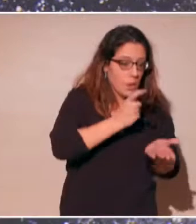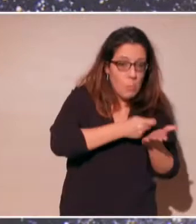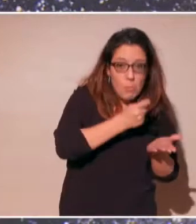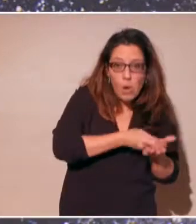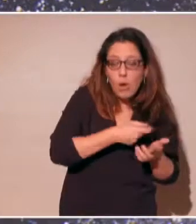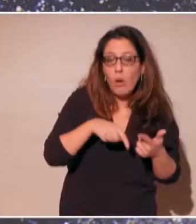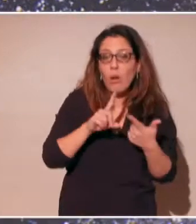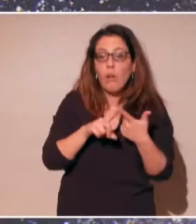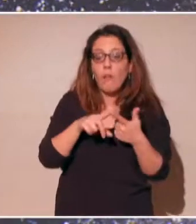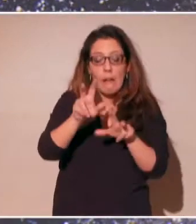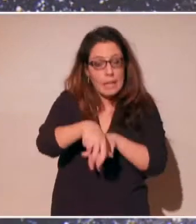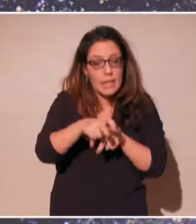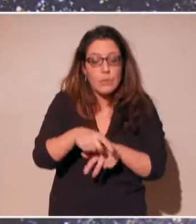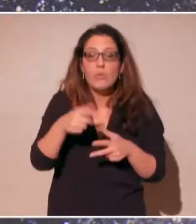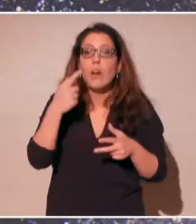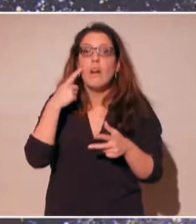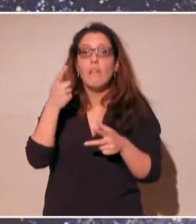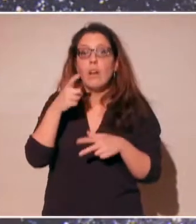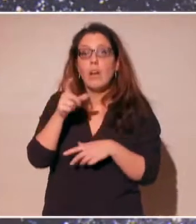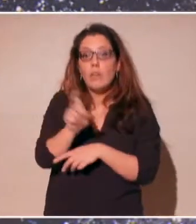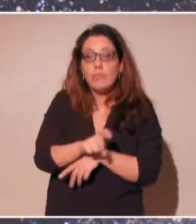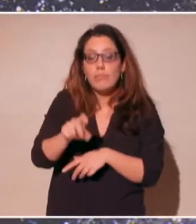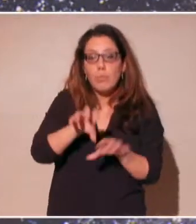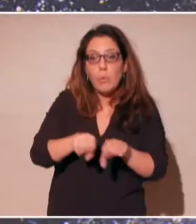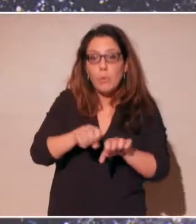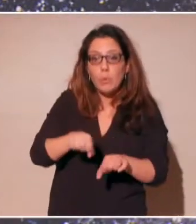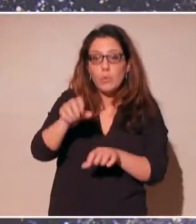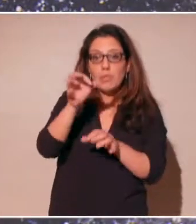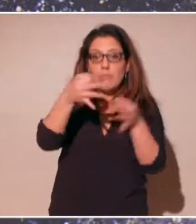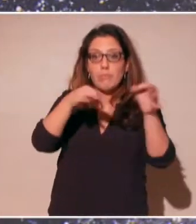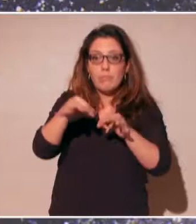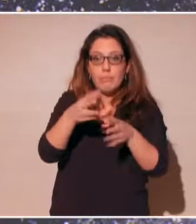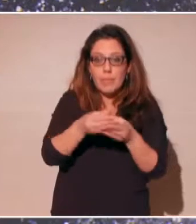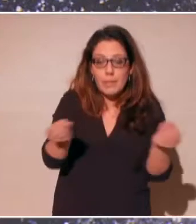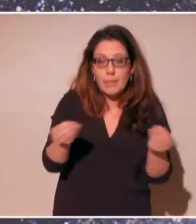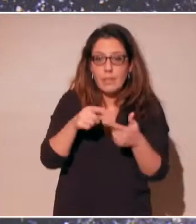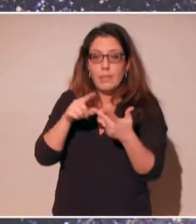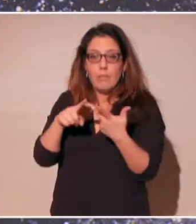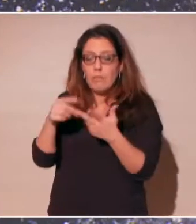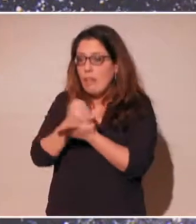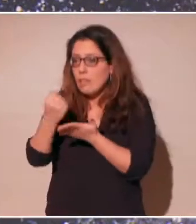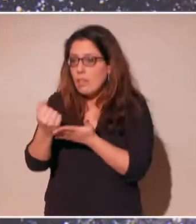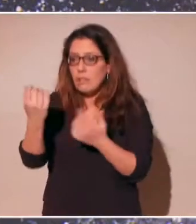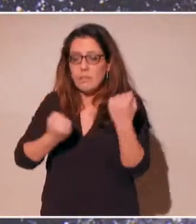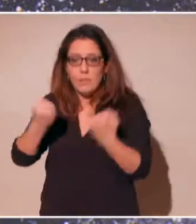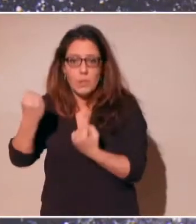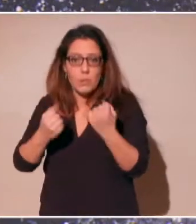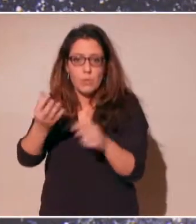of transactions, the agricultural sector for the efficiency of pesticides, and also the area